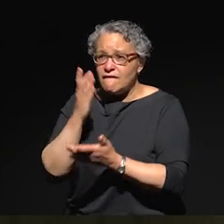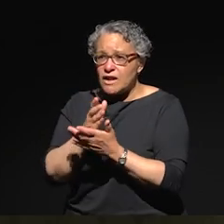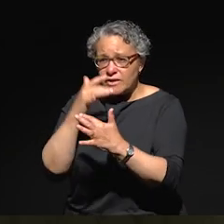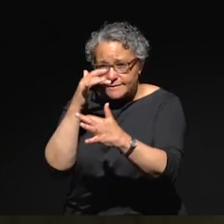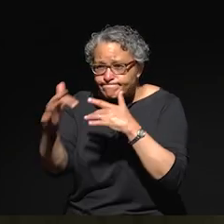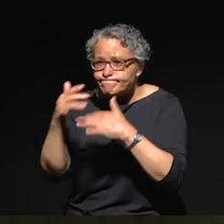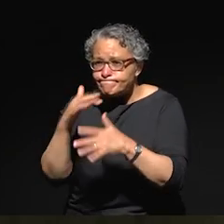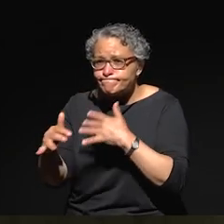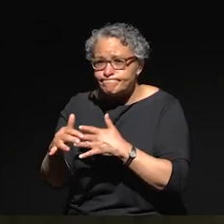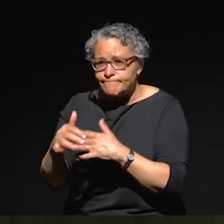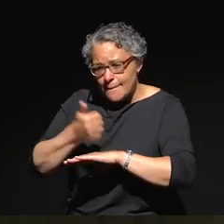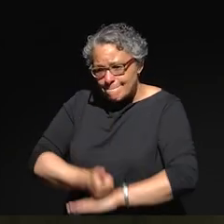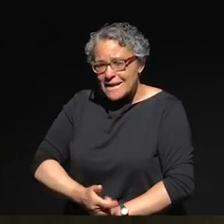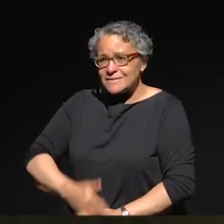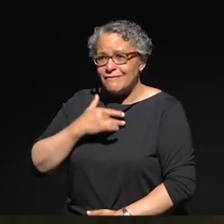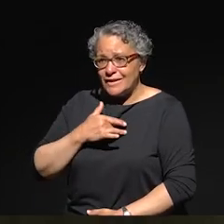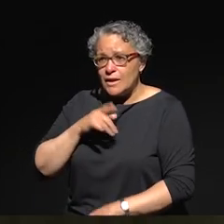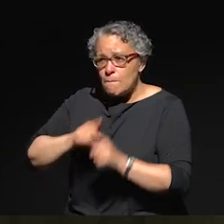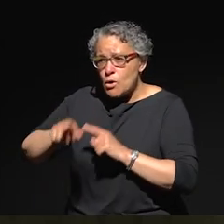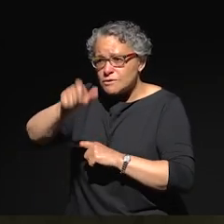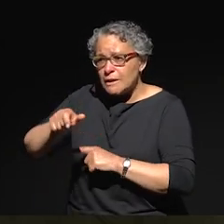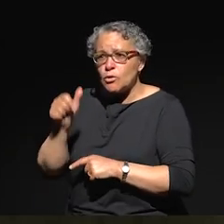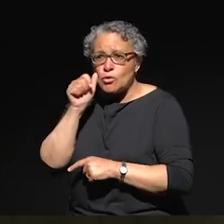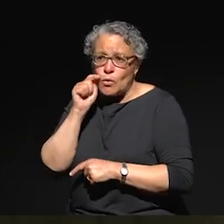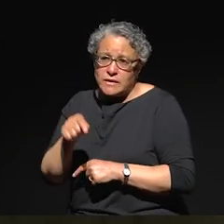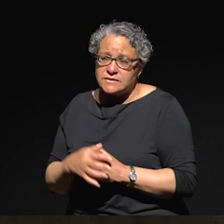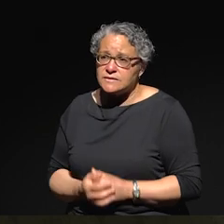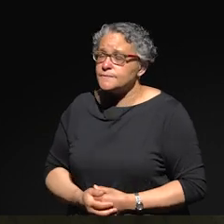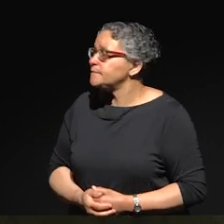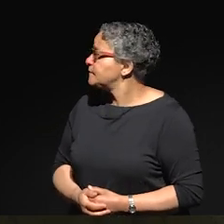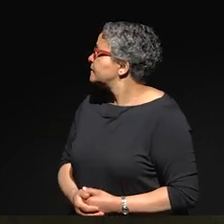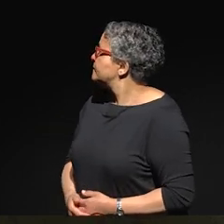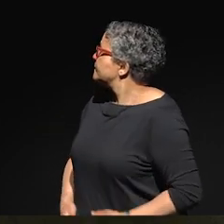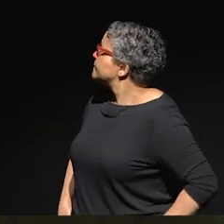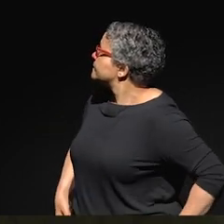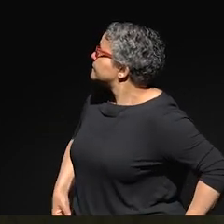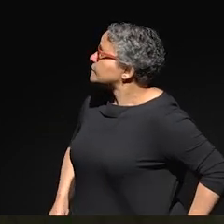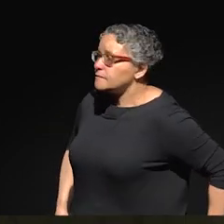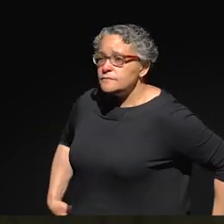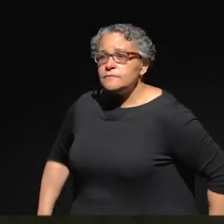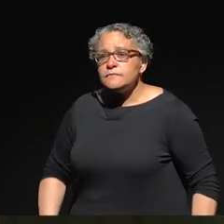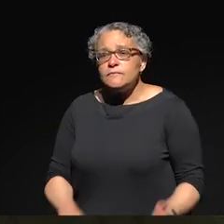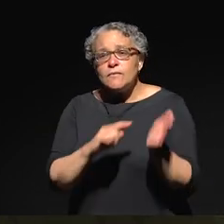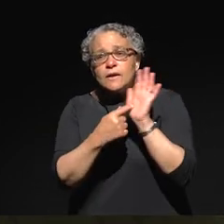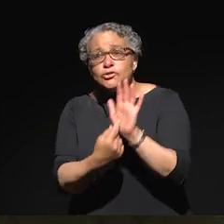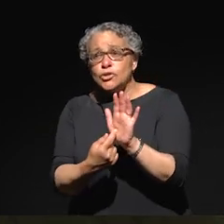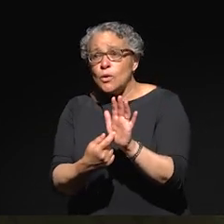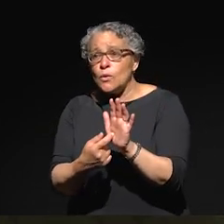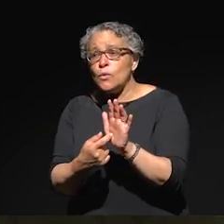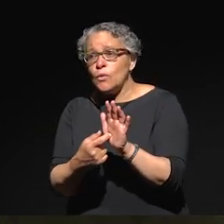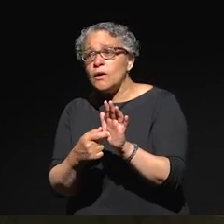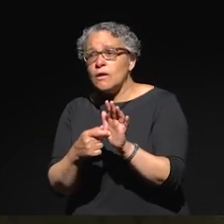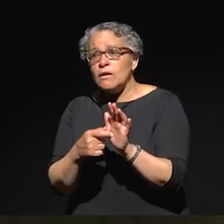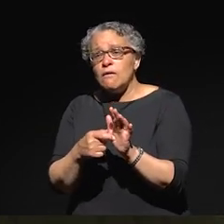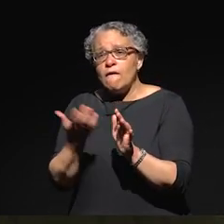that basic feeling that most people recognize. This is just to show how he adapts also Michelangelo, also